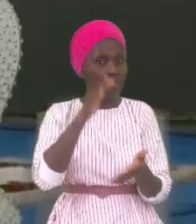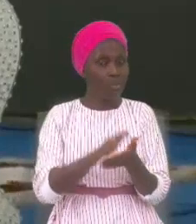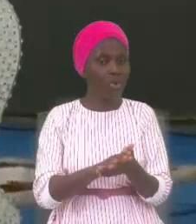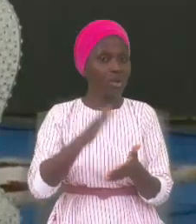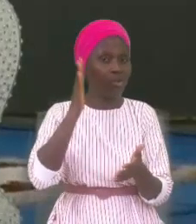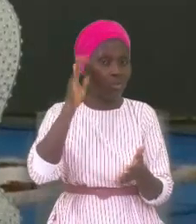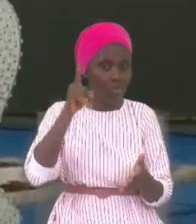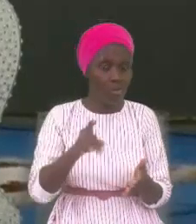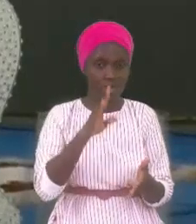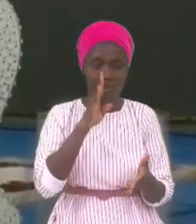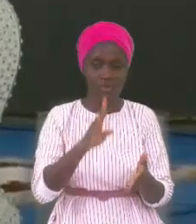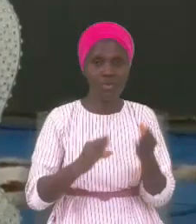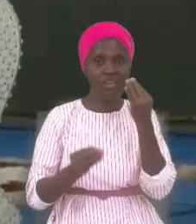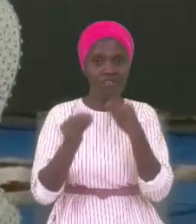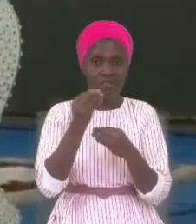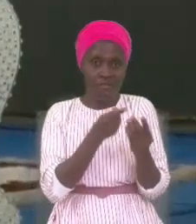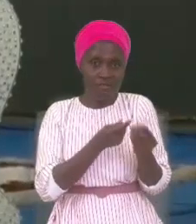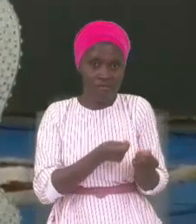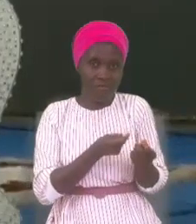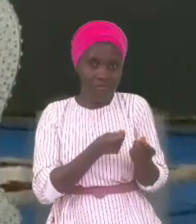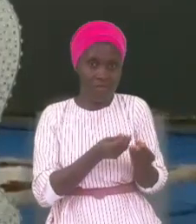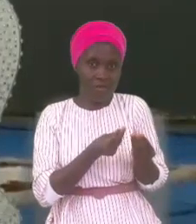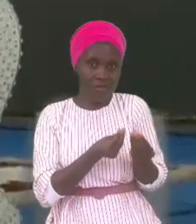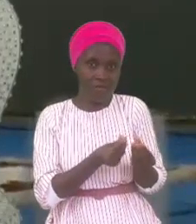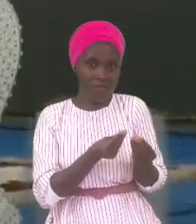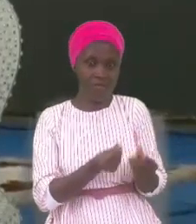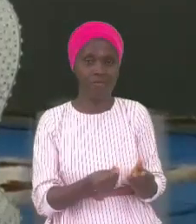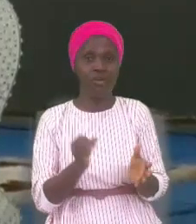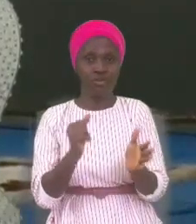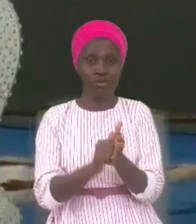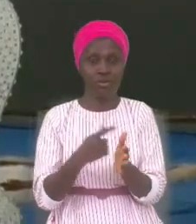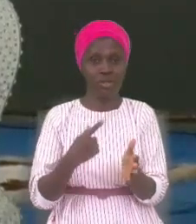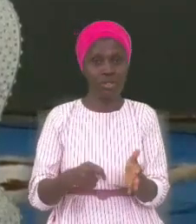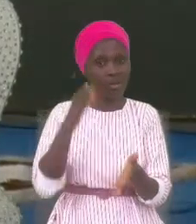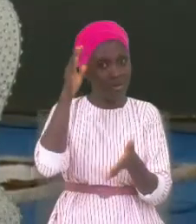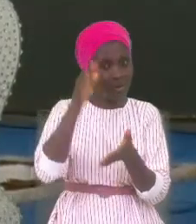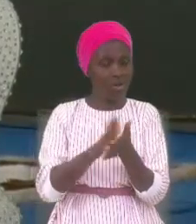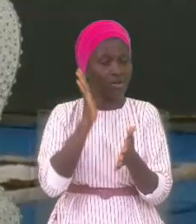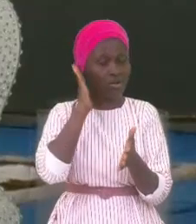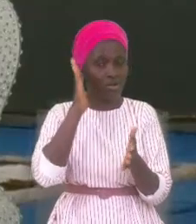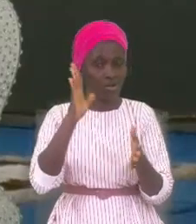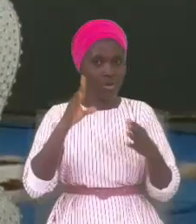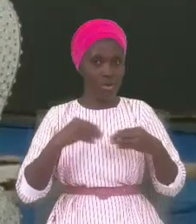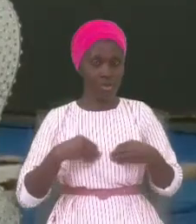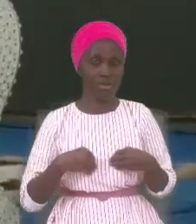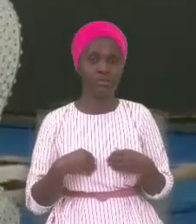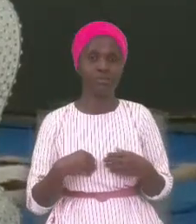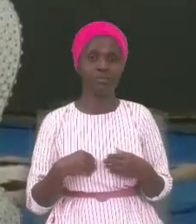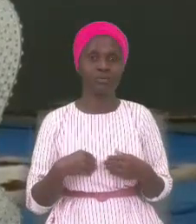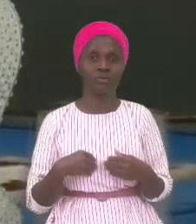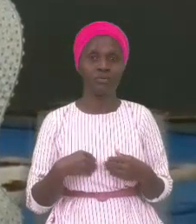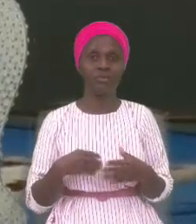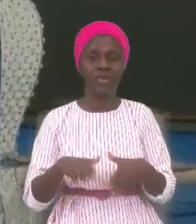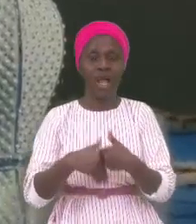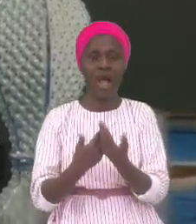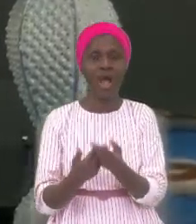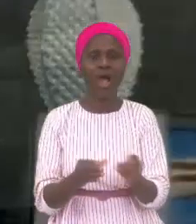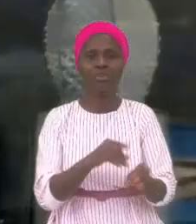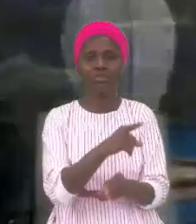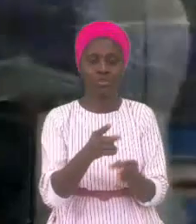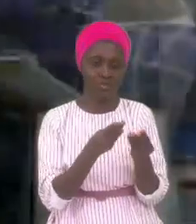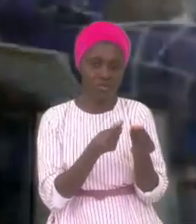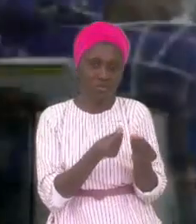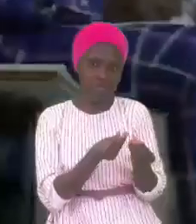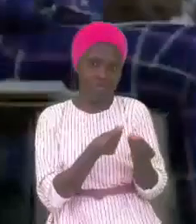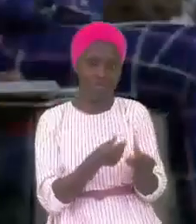Christ will appreciate this, the bride of my only begotten son. How do you feed the church? How